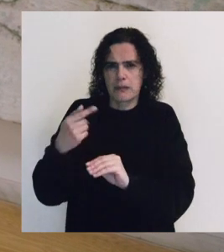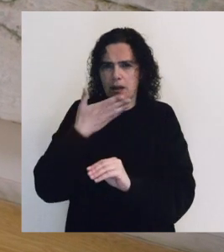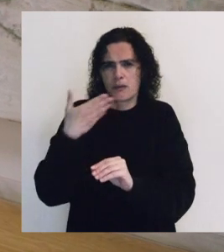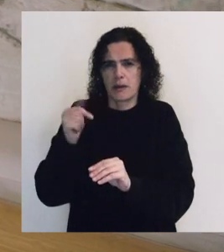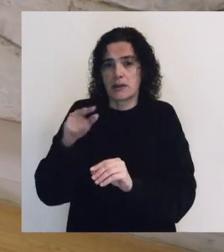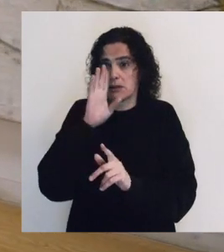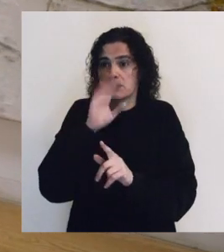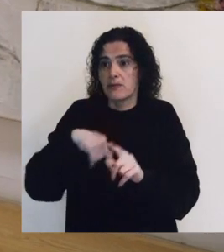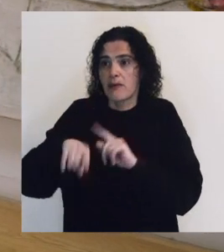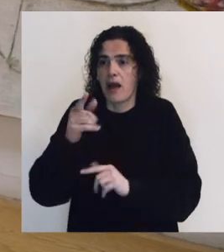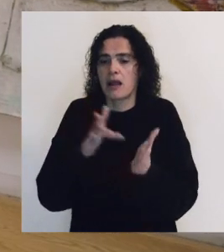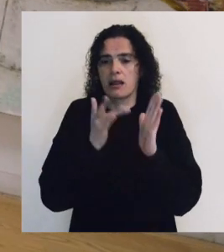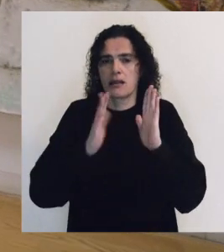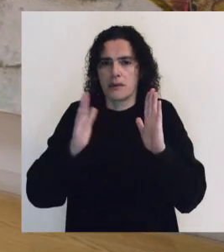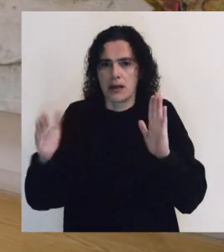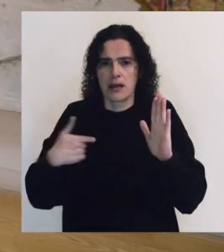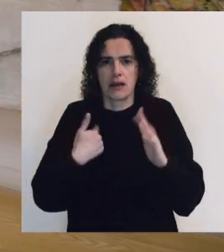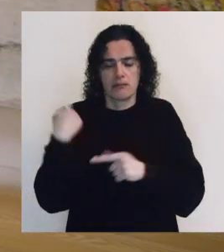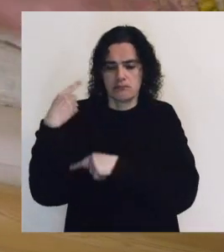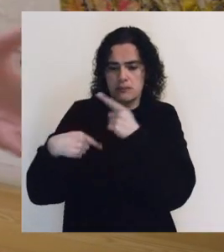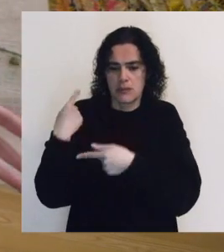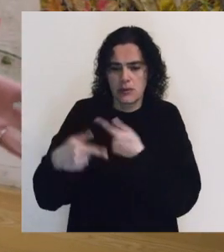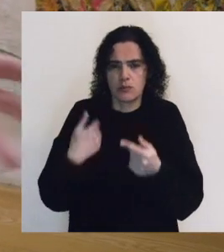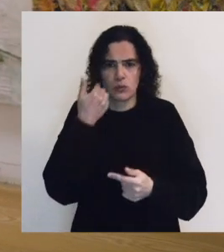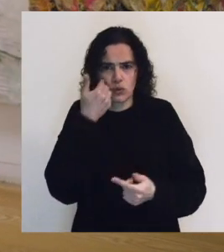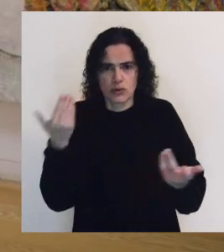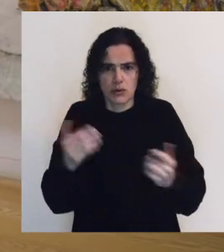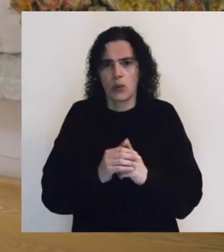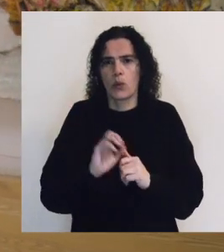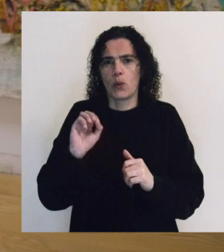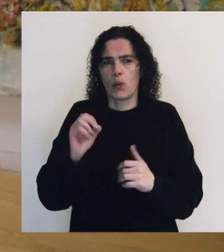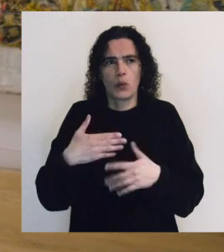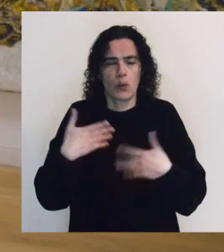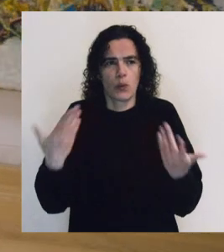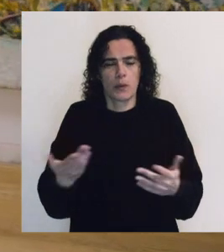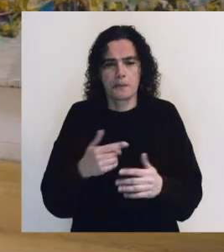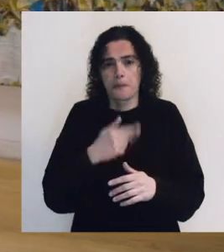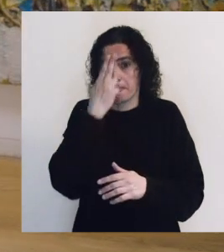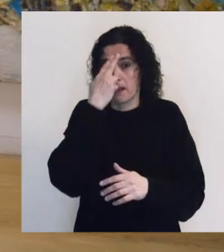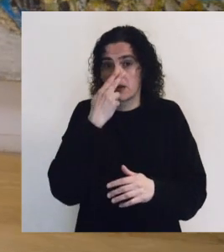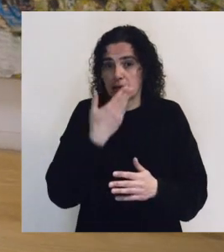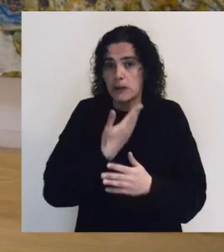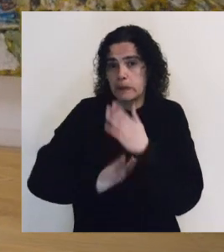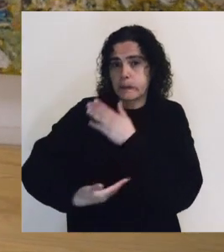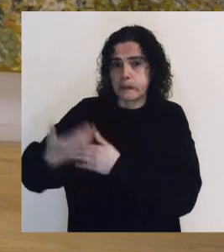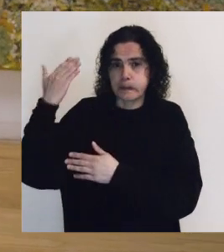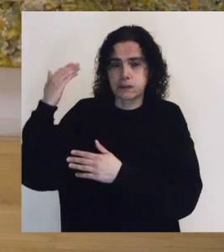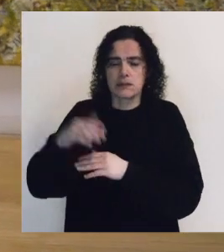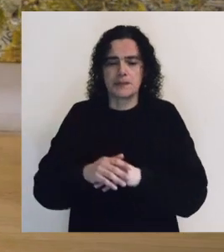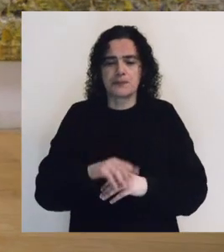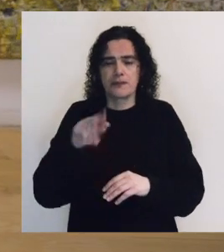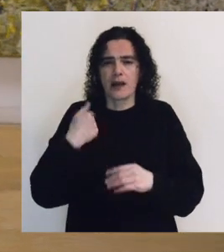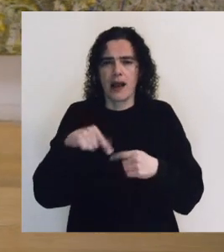to libraries, traditional museum, or old castle, you would